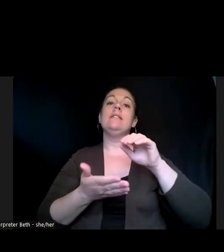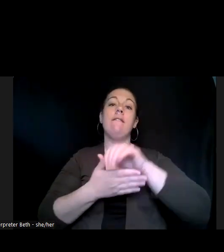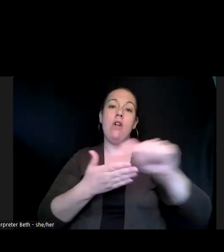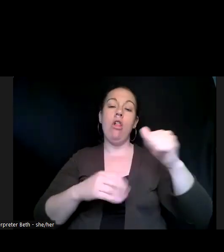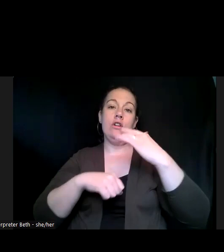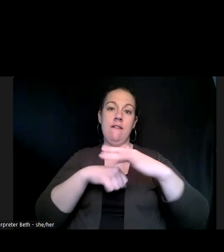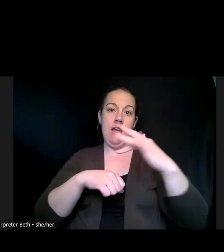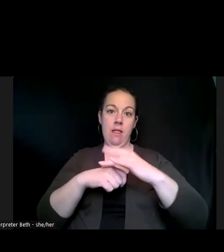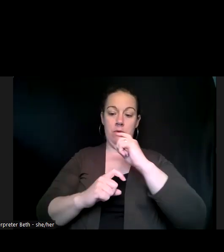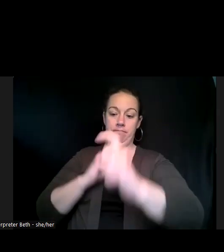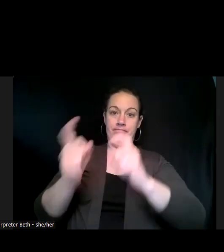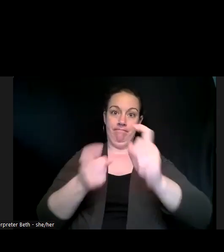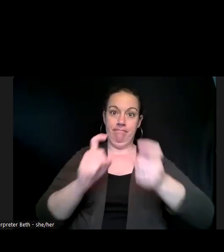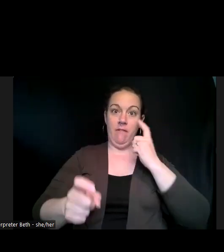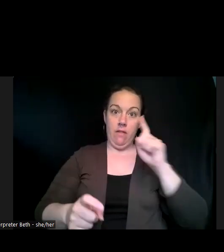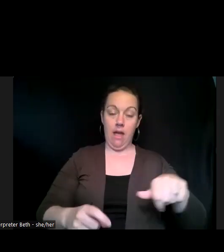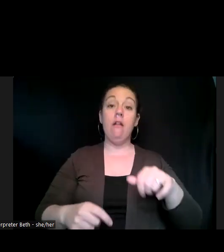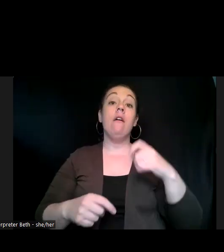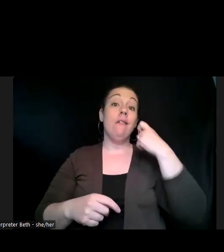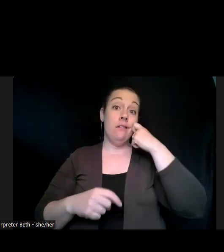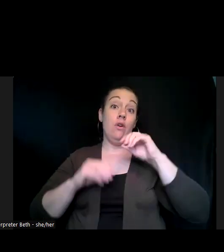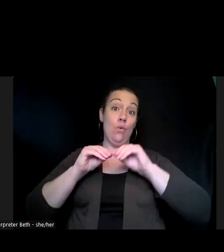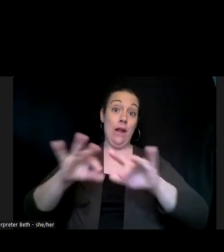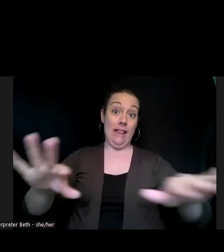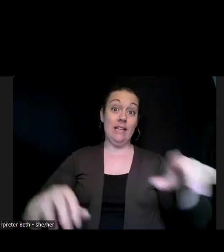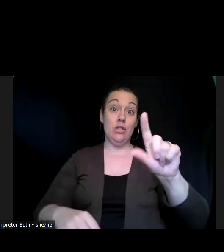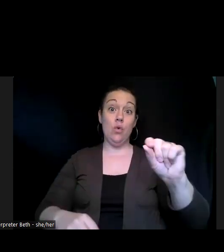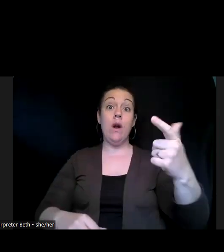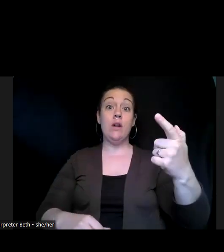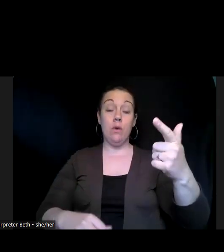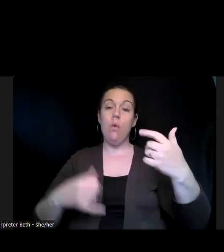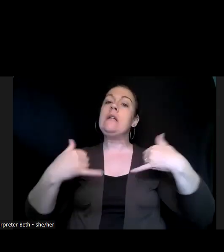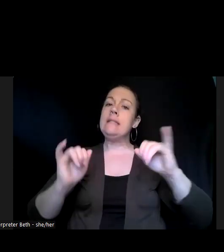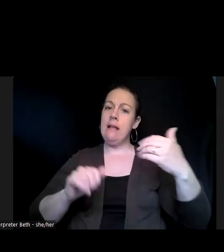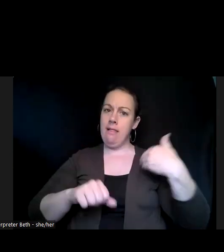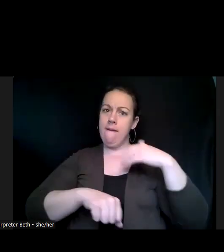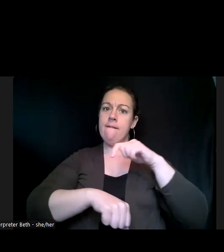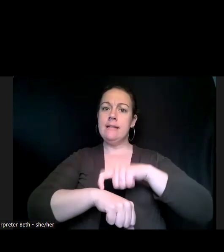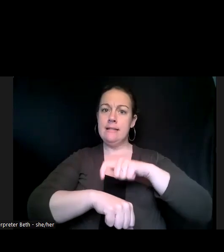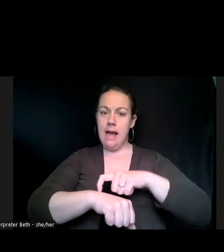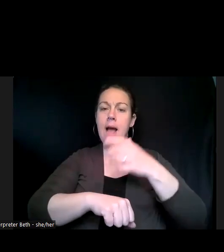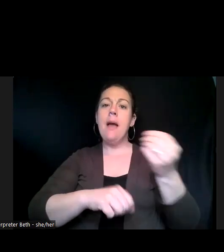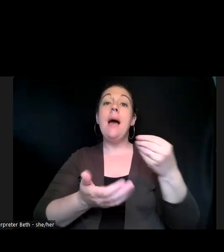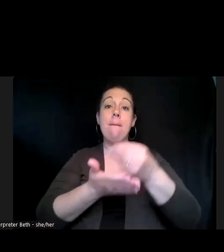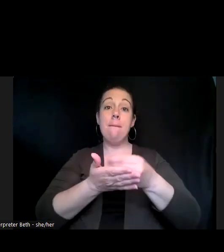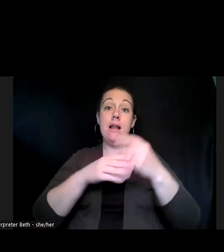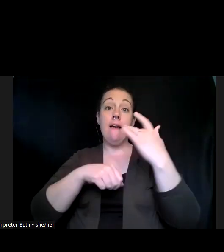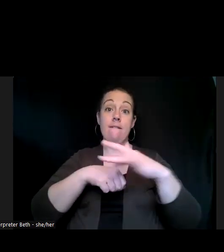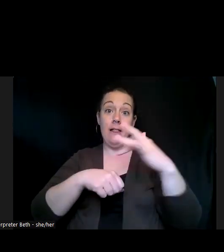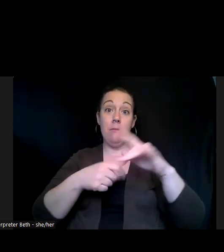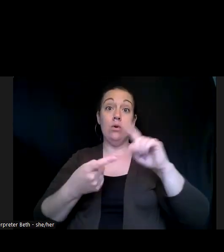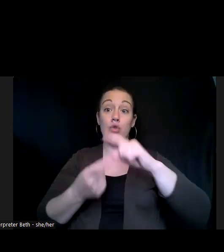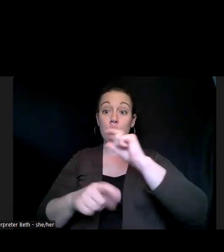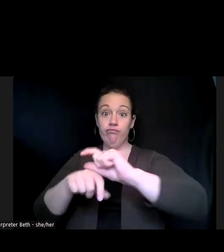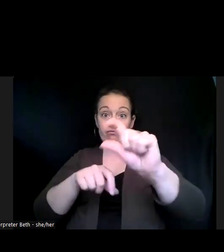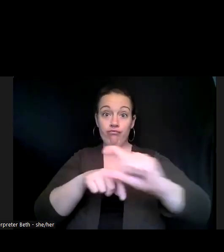the funds were released in 21, there is still time and there are still resources that can be allocated to support students. When the funds